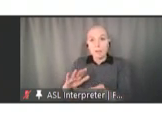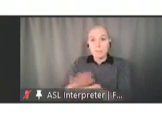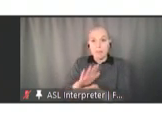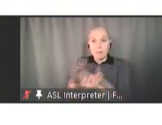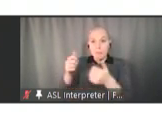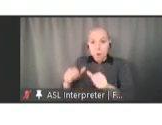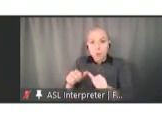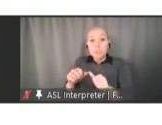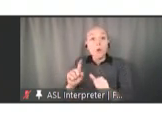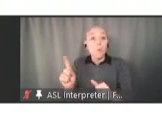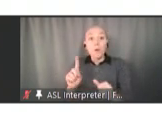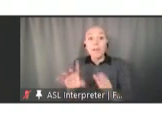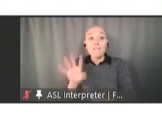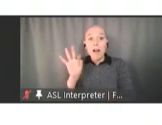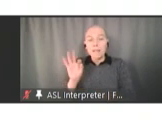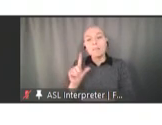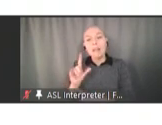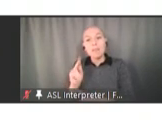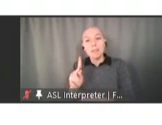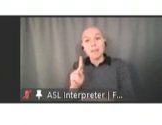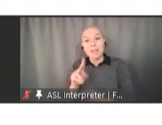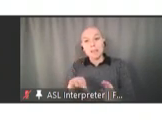below. Next slide.